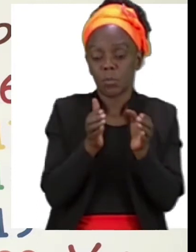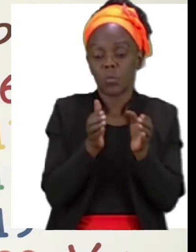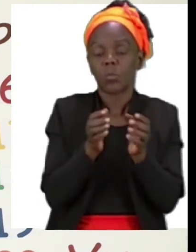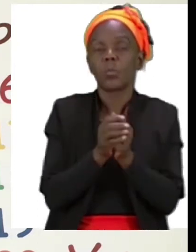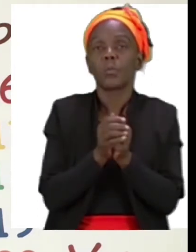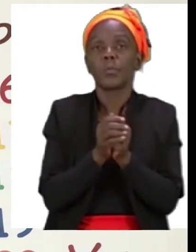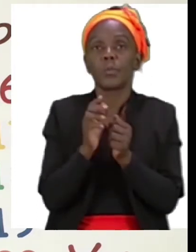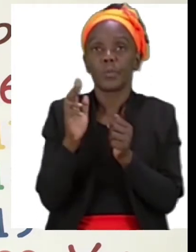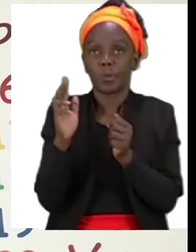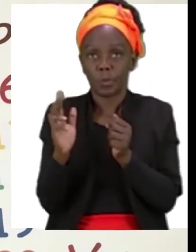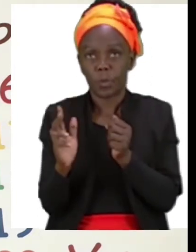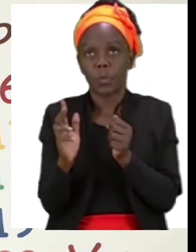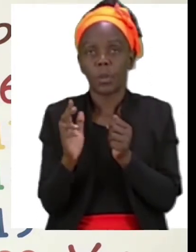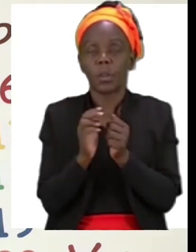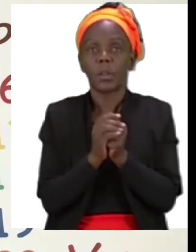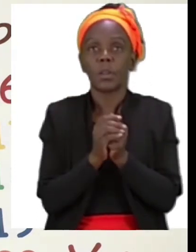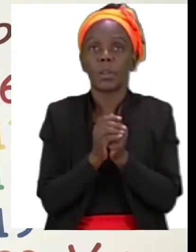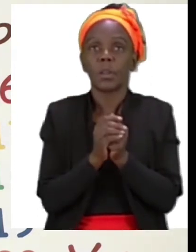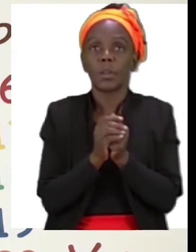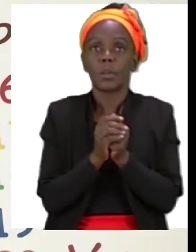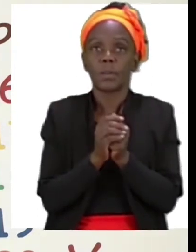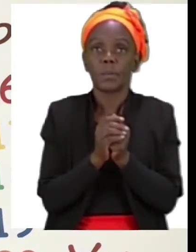continue. If we were to change